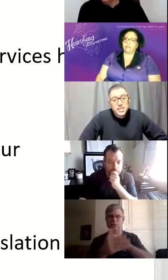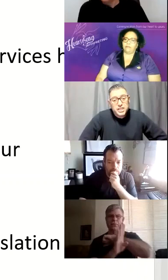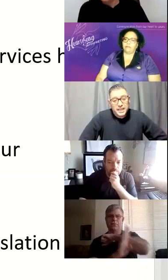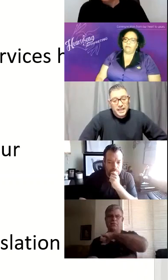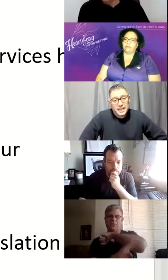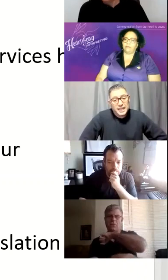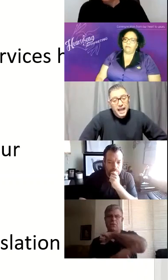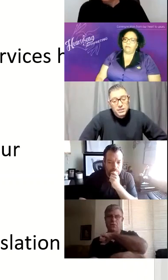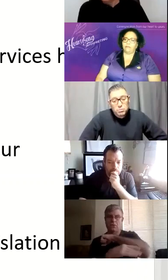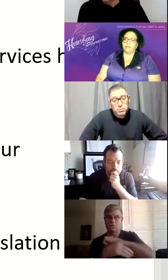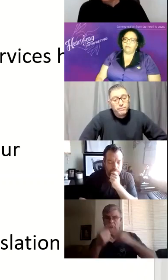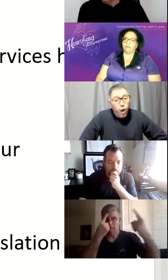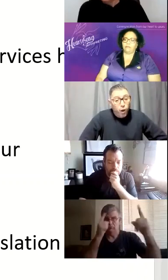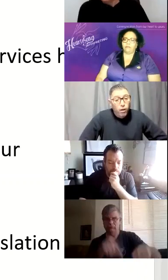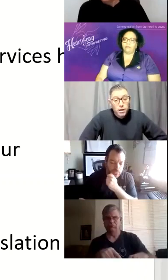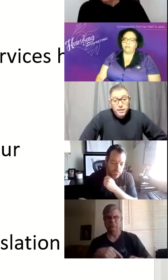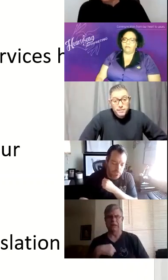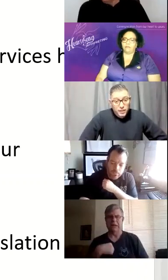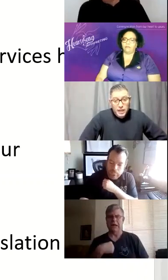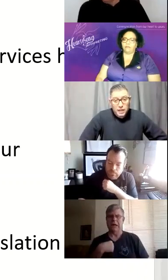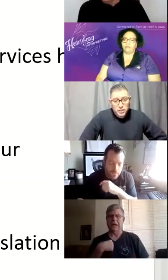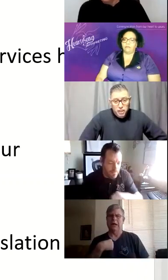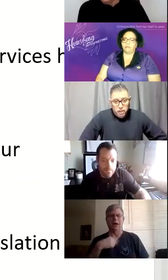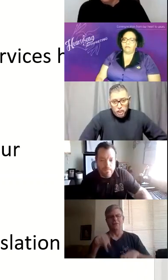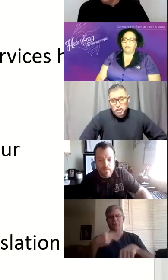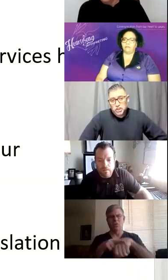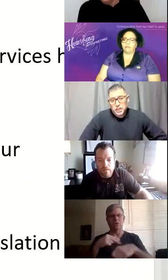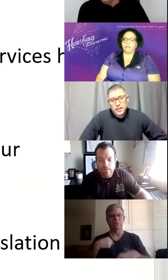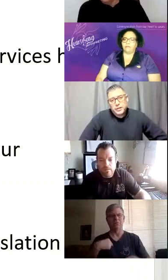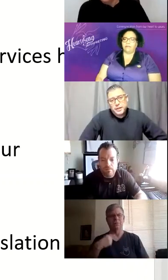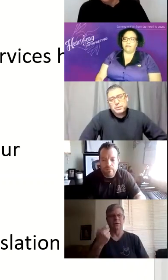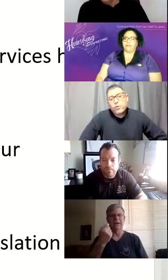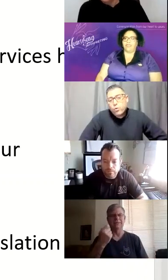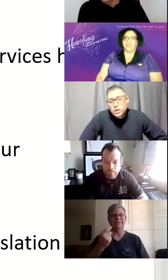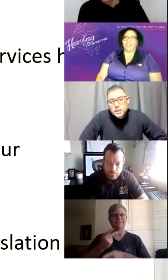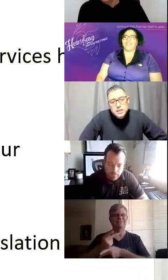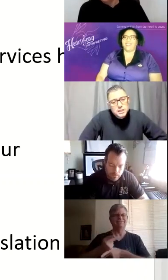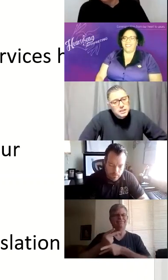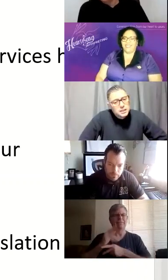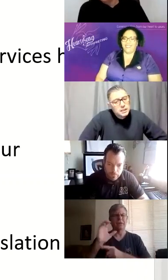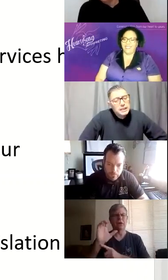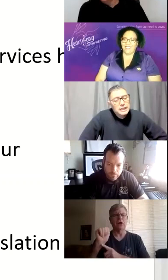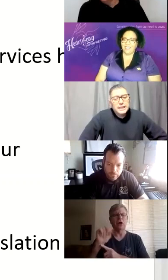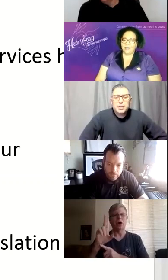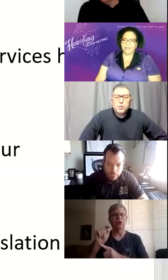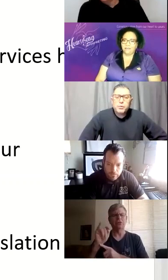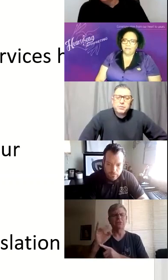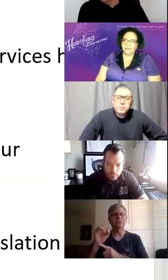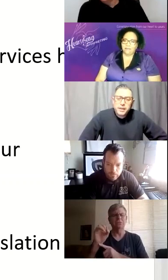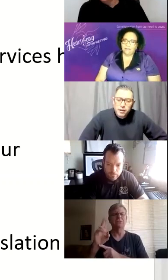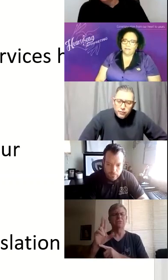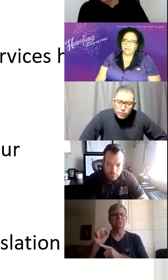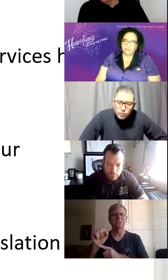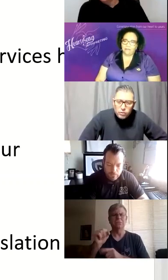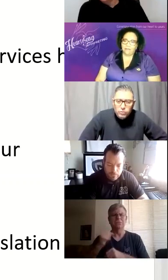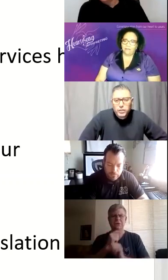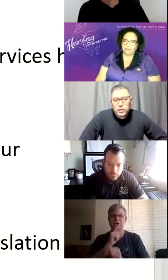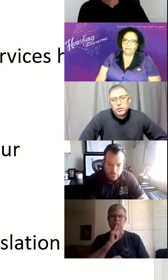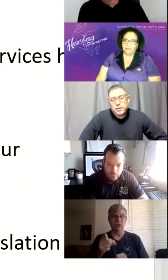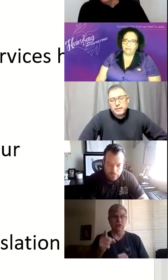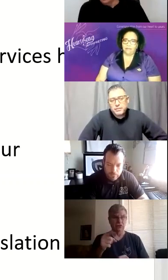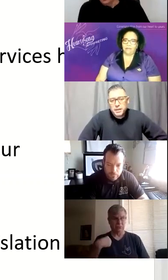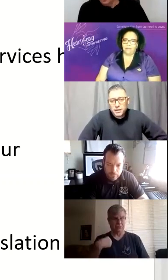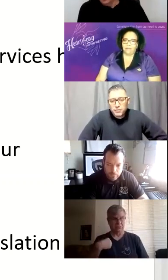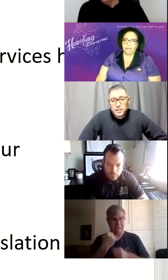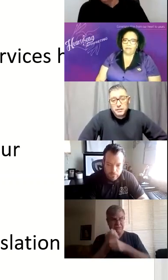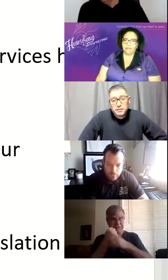to teaching again in the classroom in fall. And I was like, yes, I agree. But of course, you know, we have to be careful. You know,